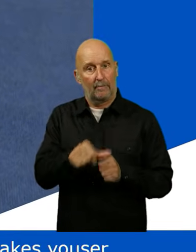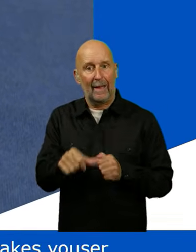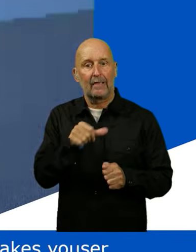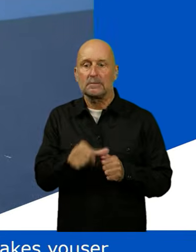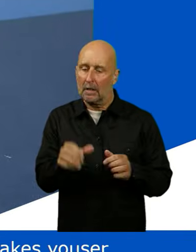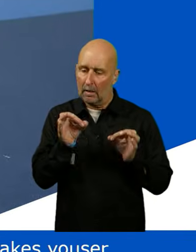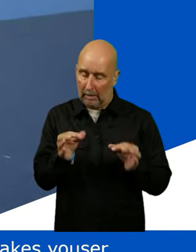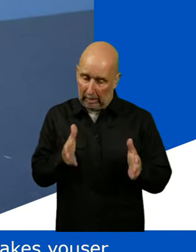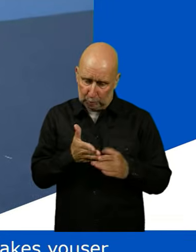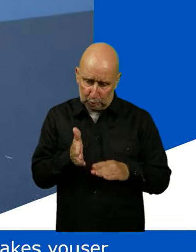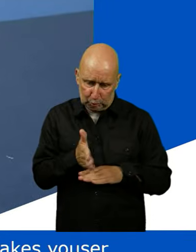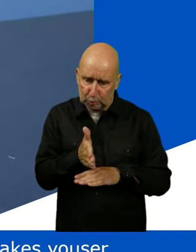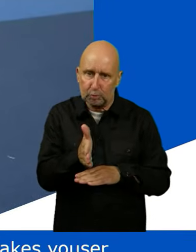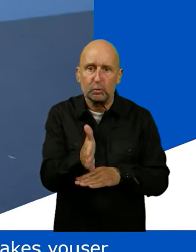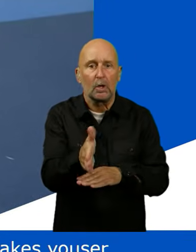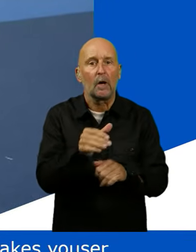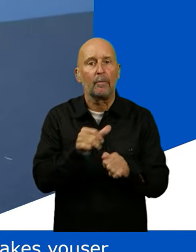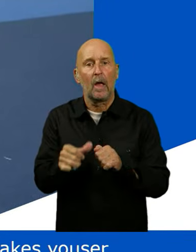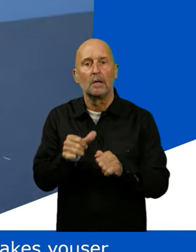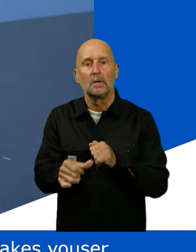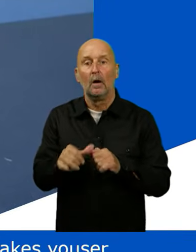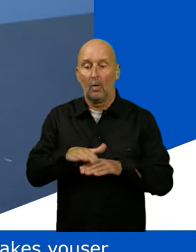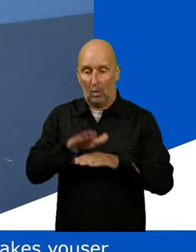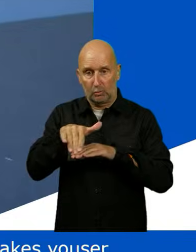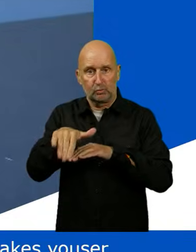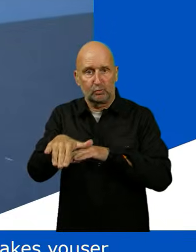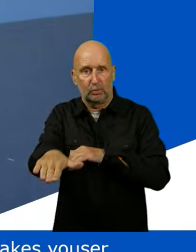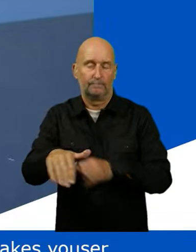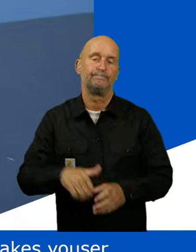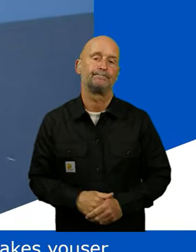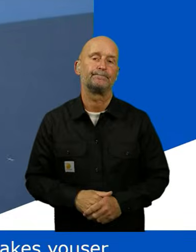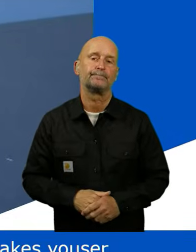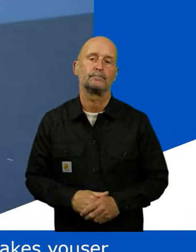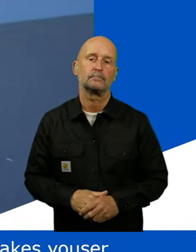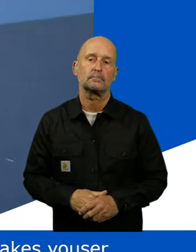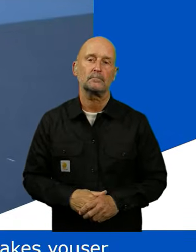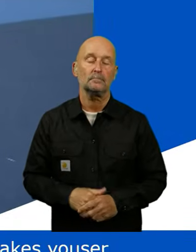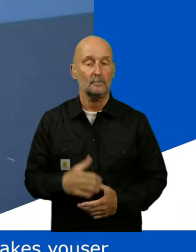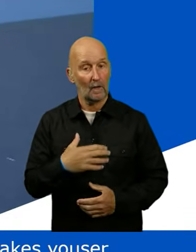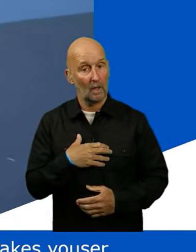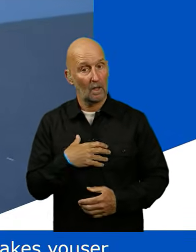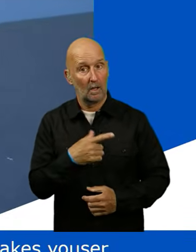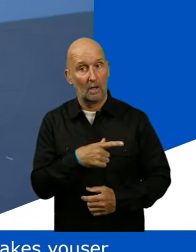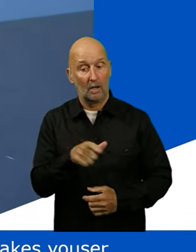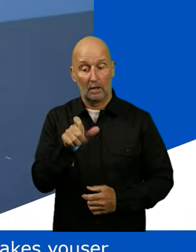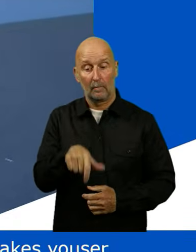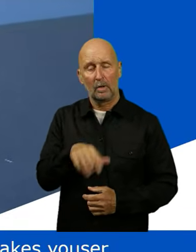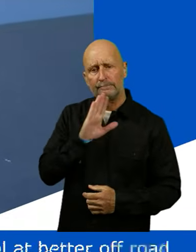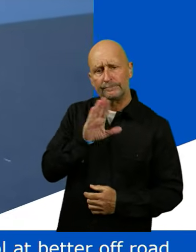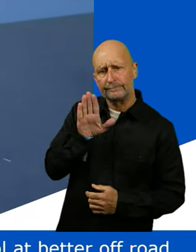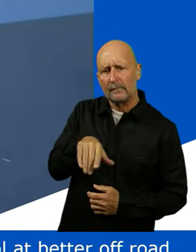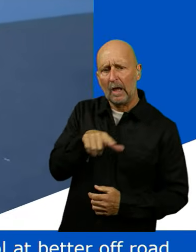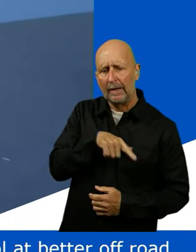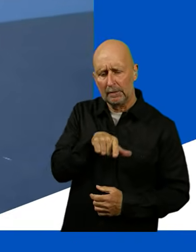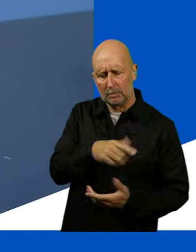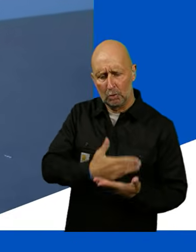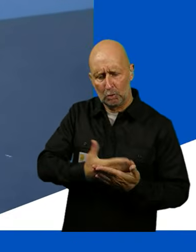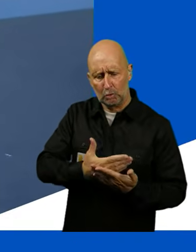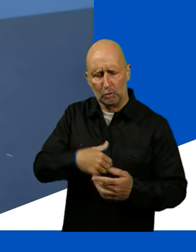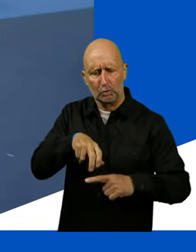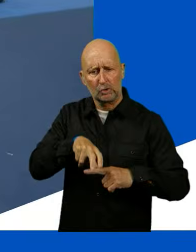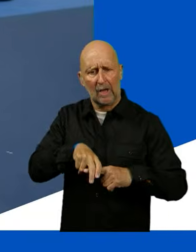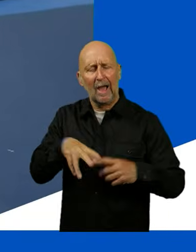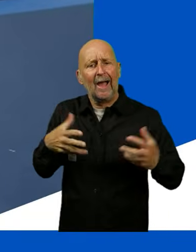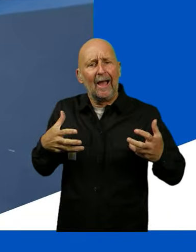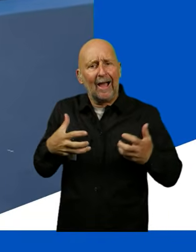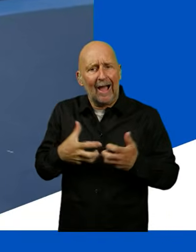precise control and better off-road terrain. Okay. And if someone comes to you and says they need a chair, how do you